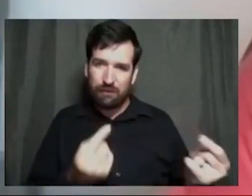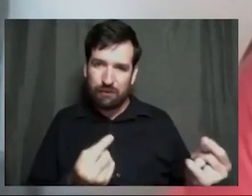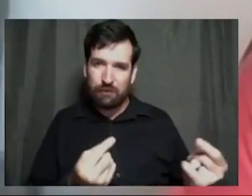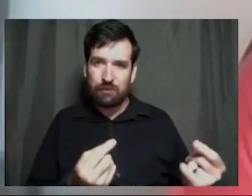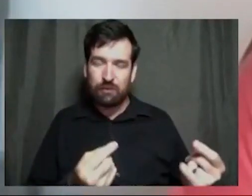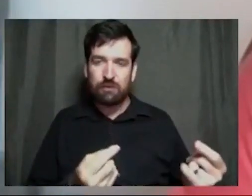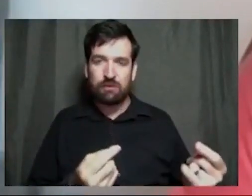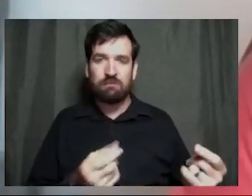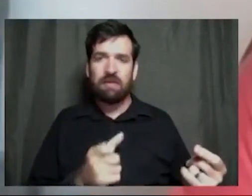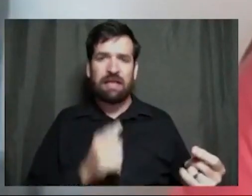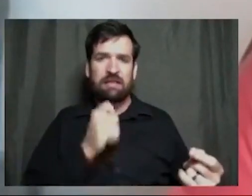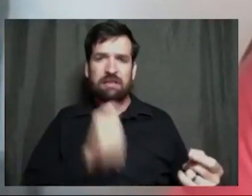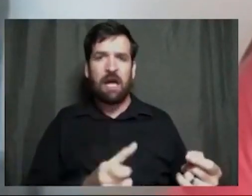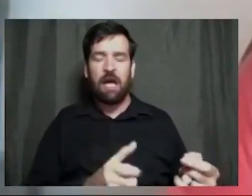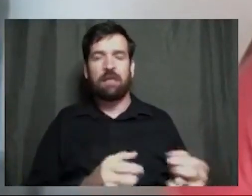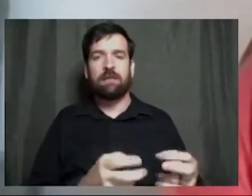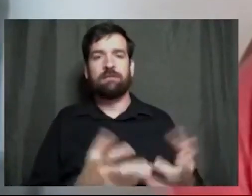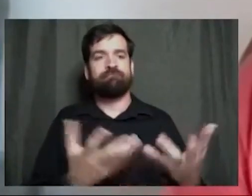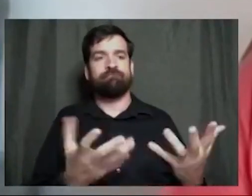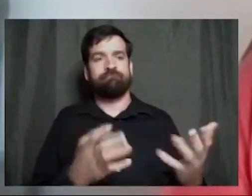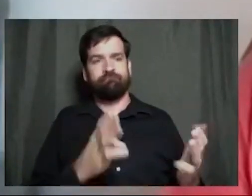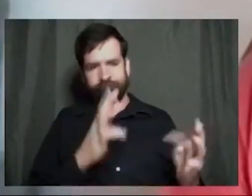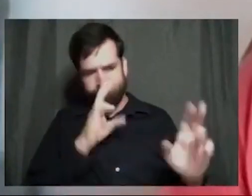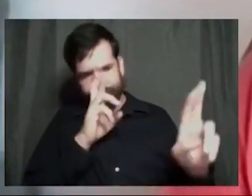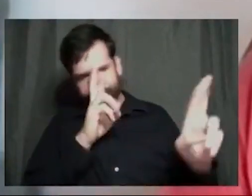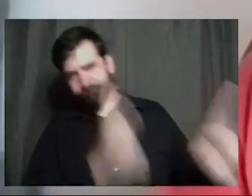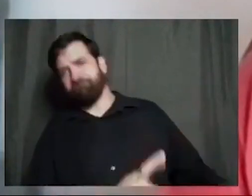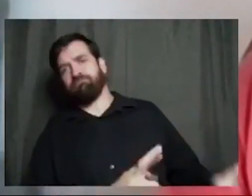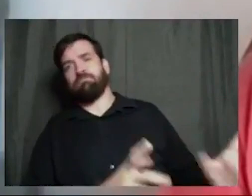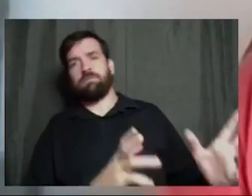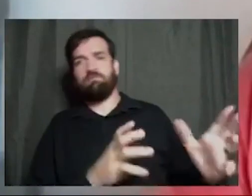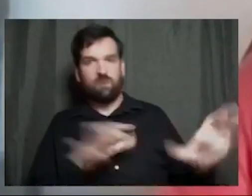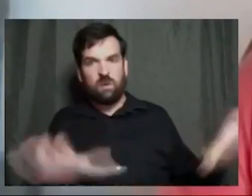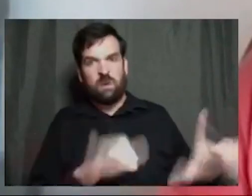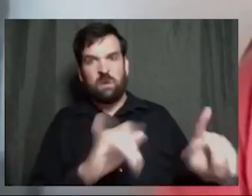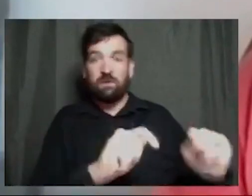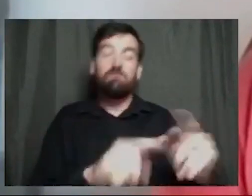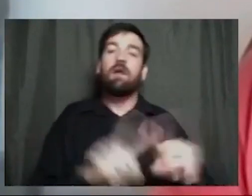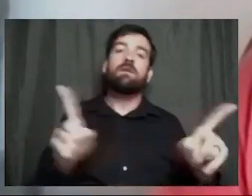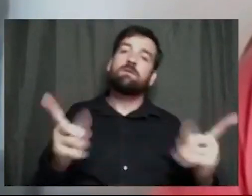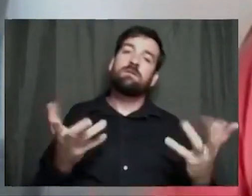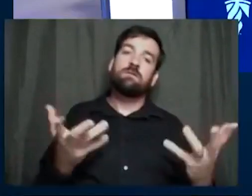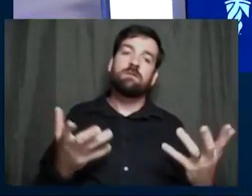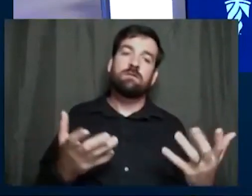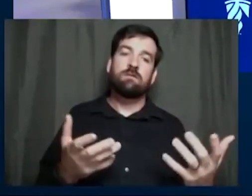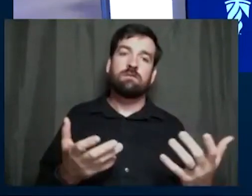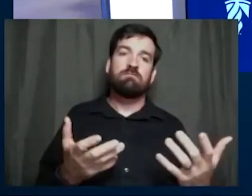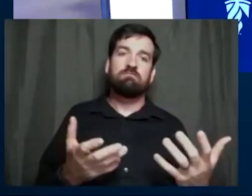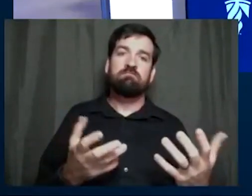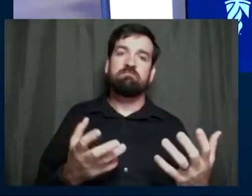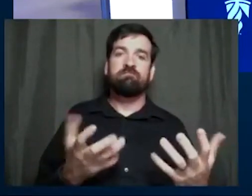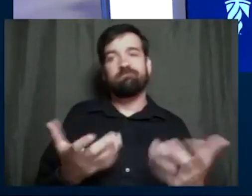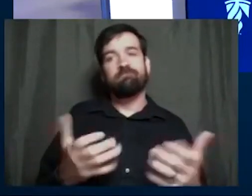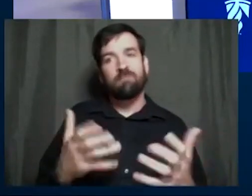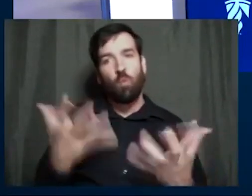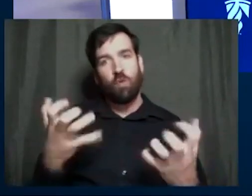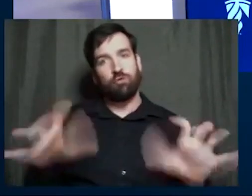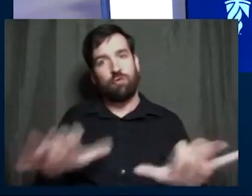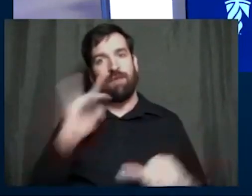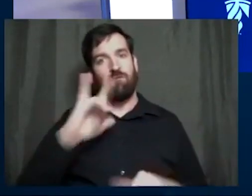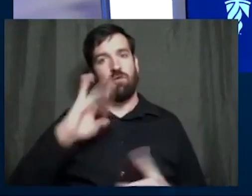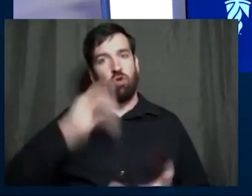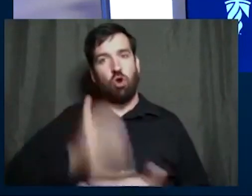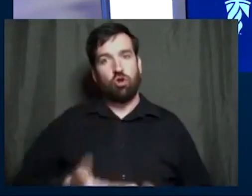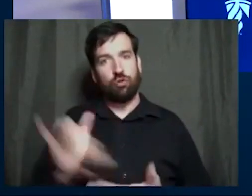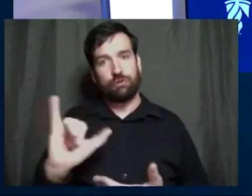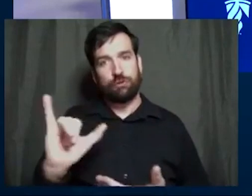blind obedience, but it's the best for your community. And I want to instill that in my daughter as well. Fantastic. And it's good to know you